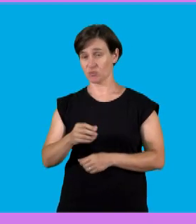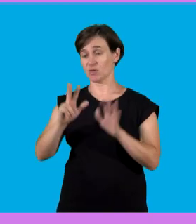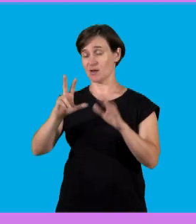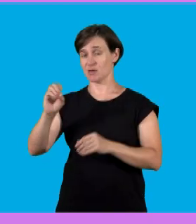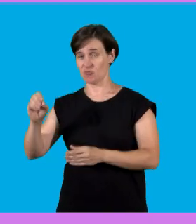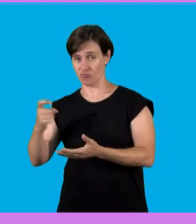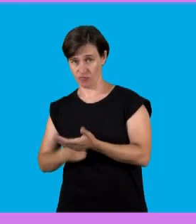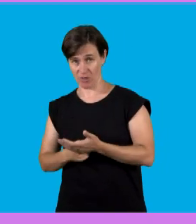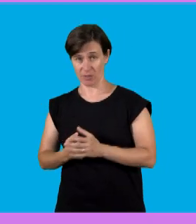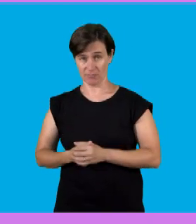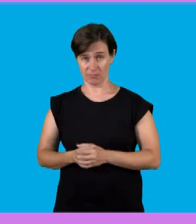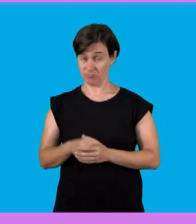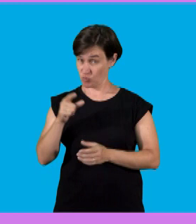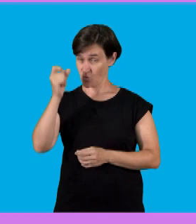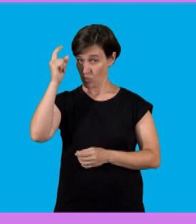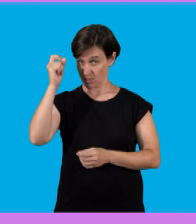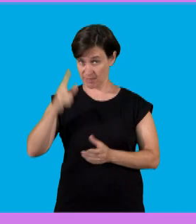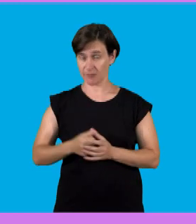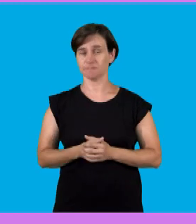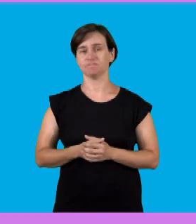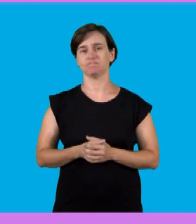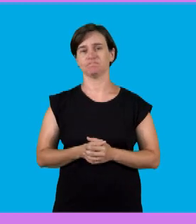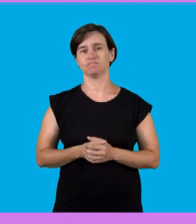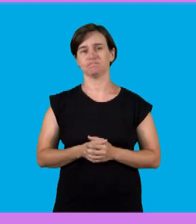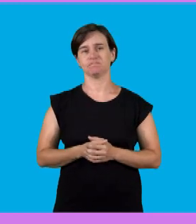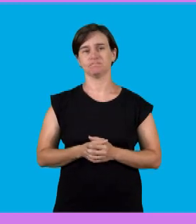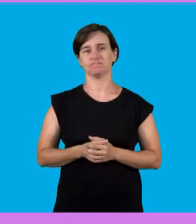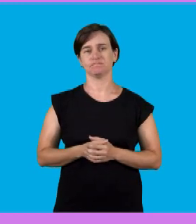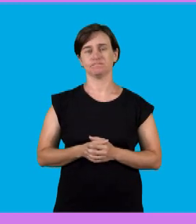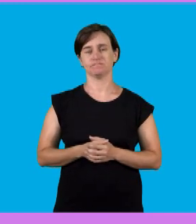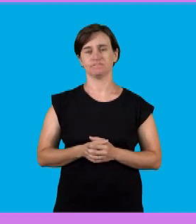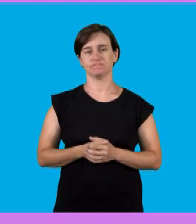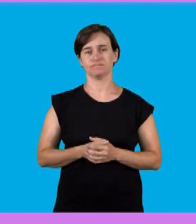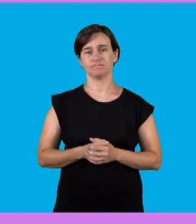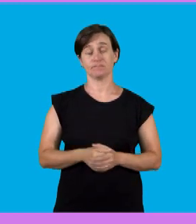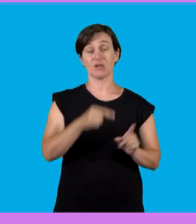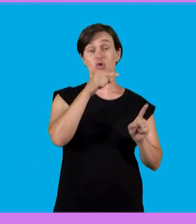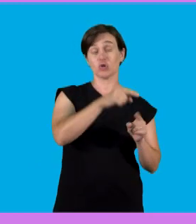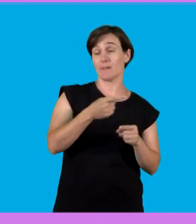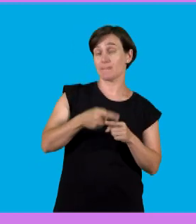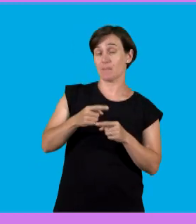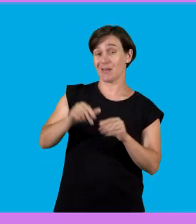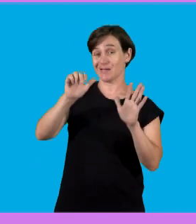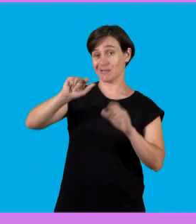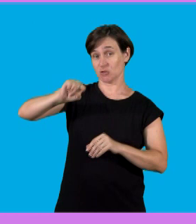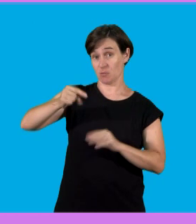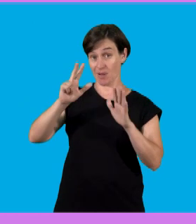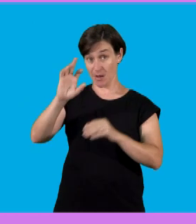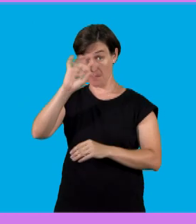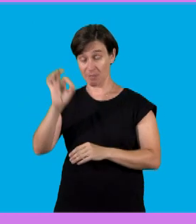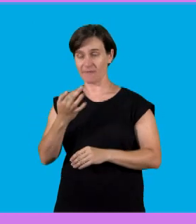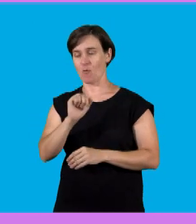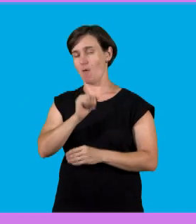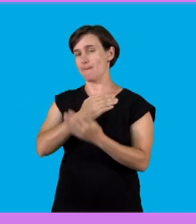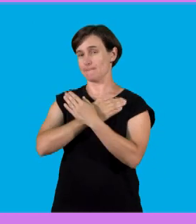550,800 Rand. Are we clear? Okay, so now, remember she contributes 6.8% to a